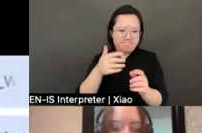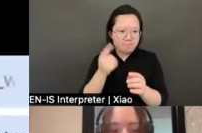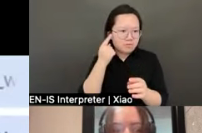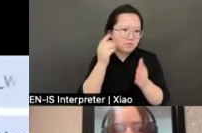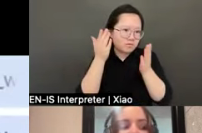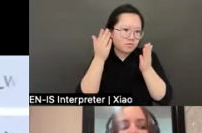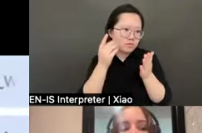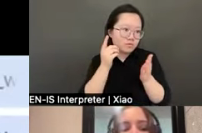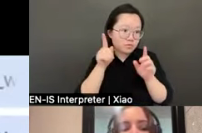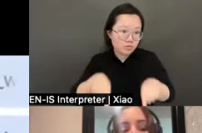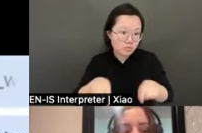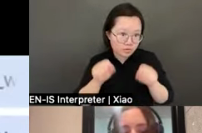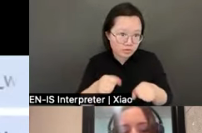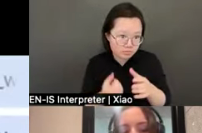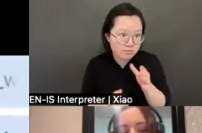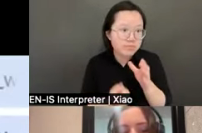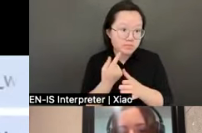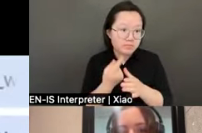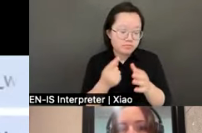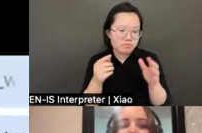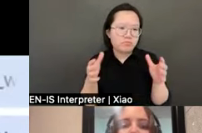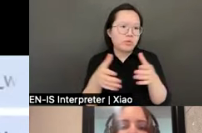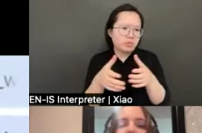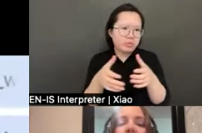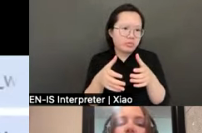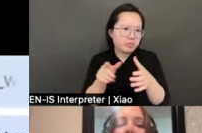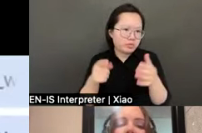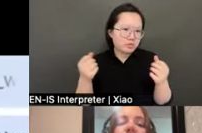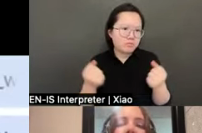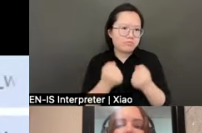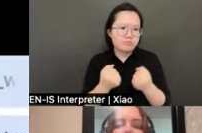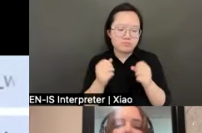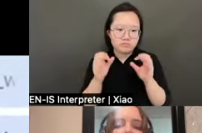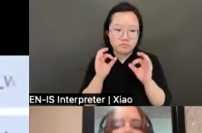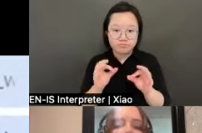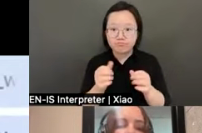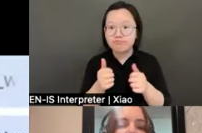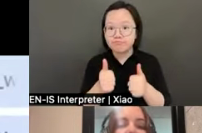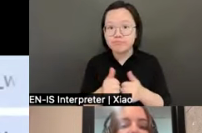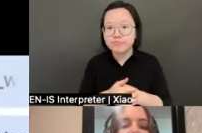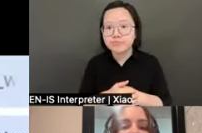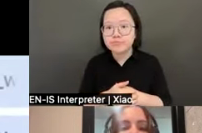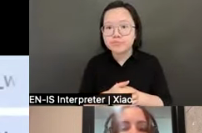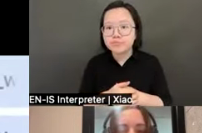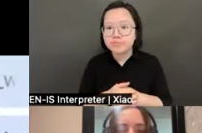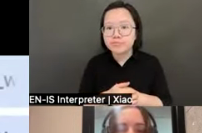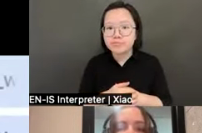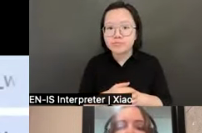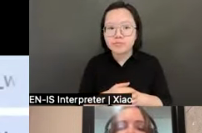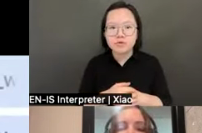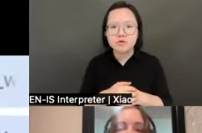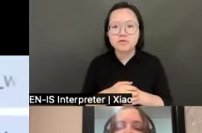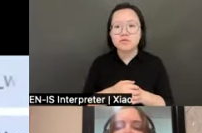your project and for the different activities that you have. So this is in terms of the key performance indicators or the